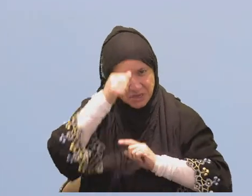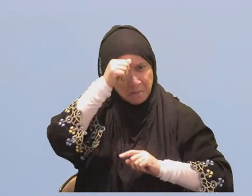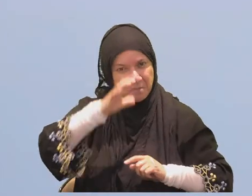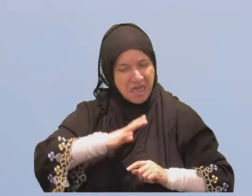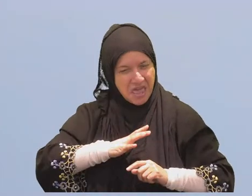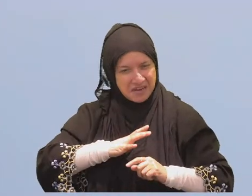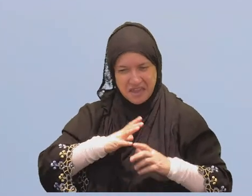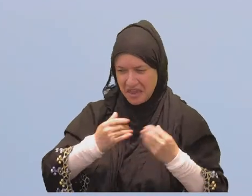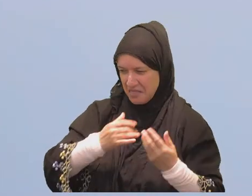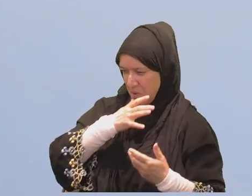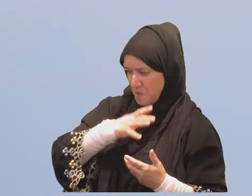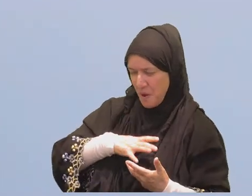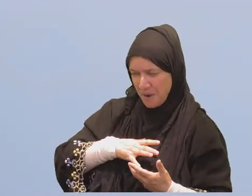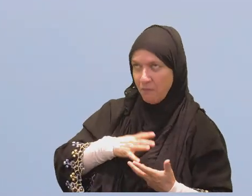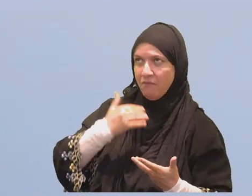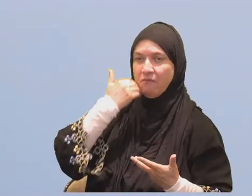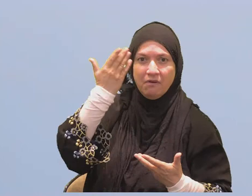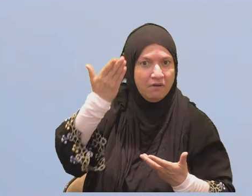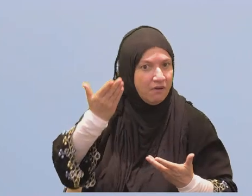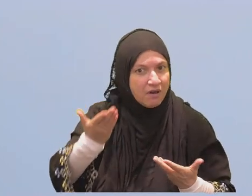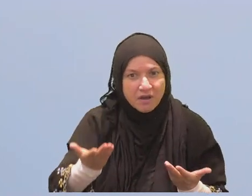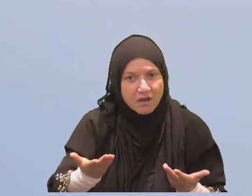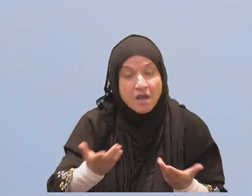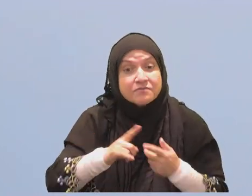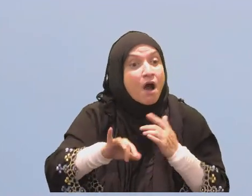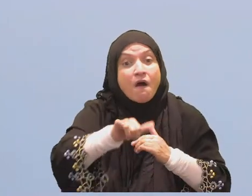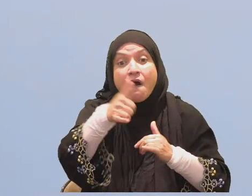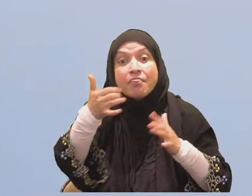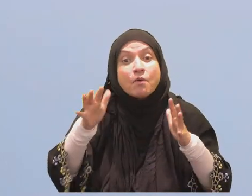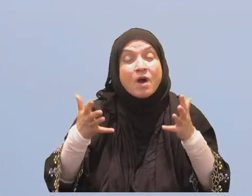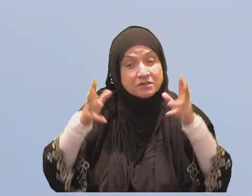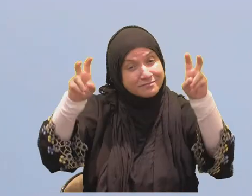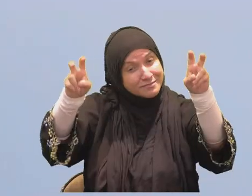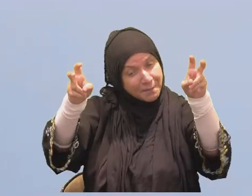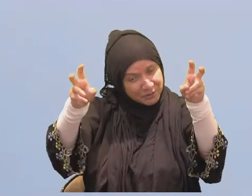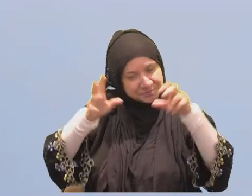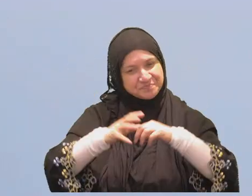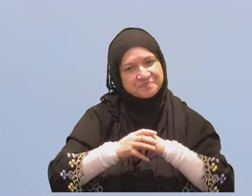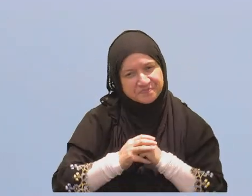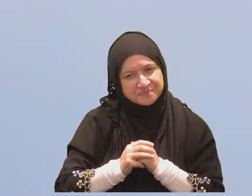what do the two have in common? Number one, when we say